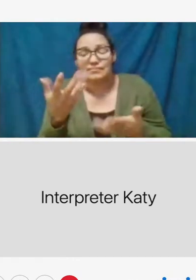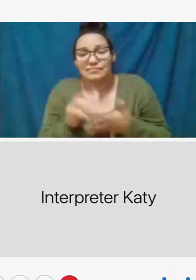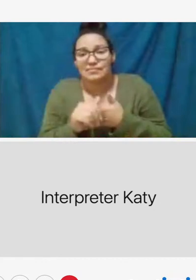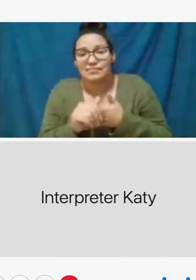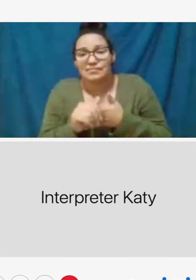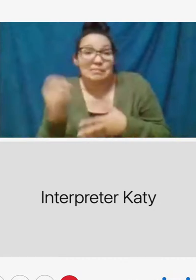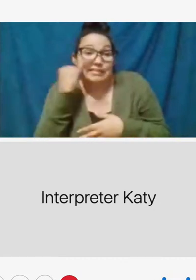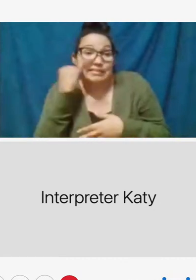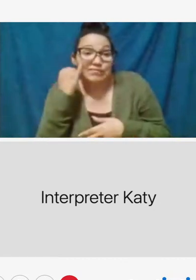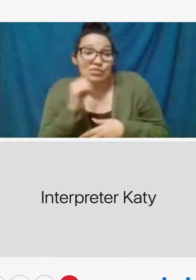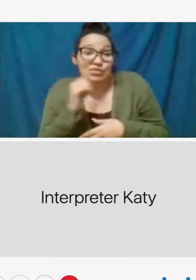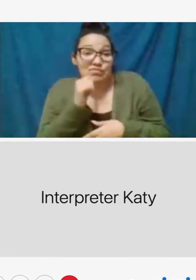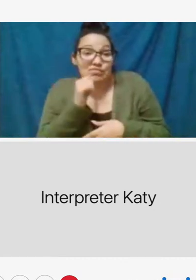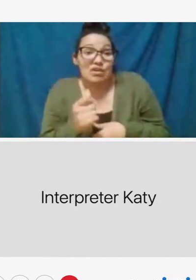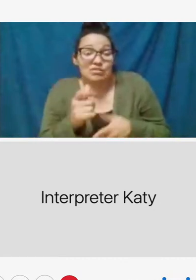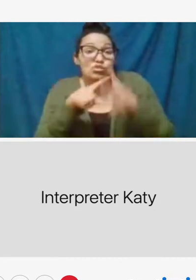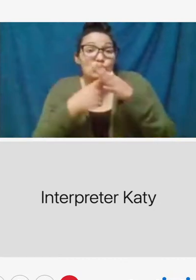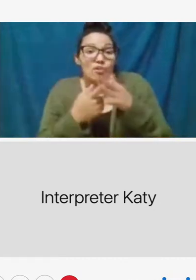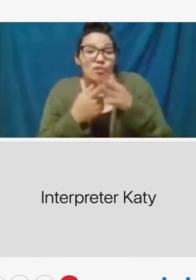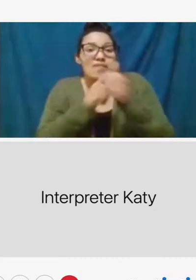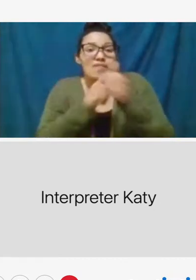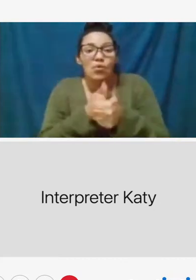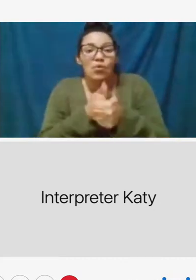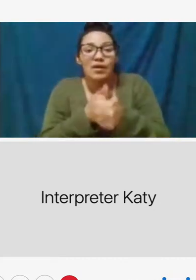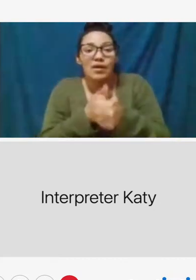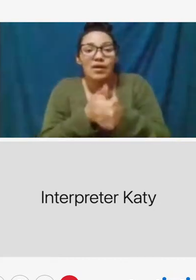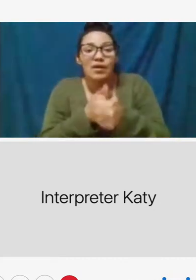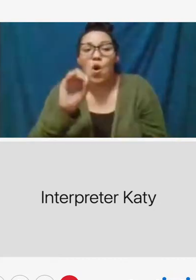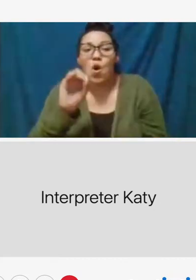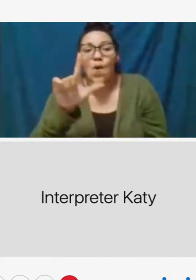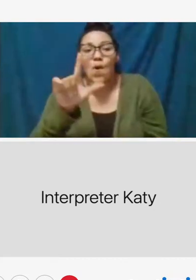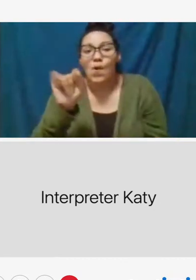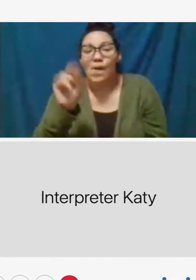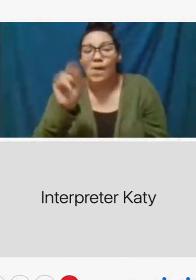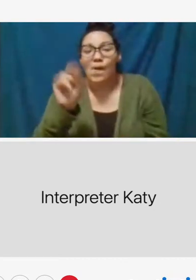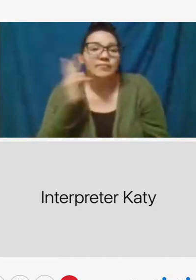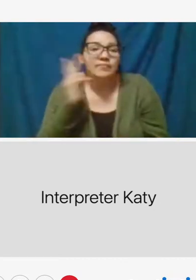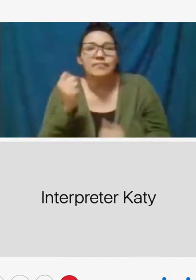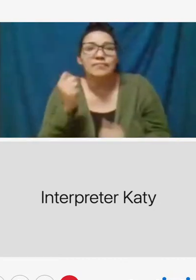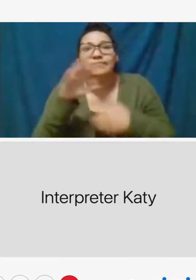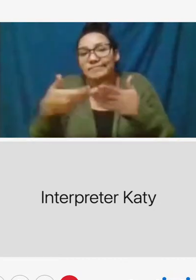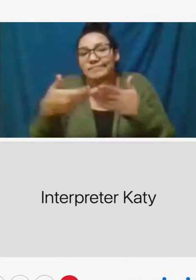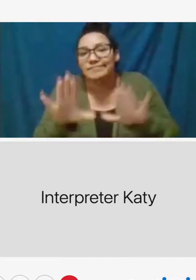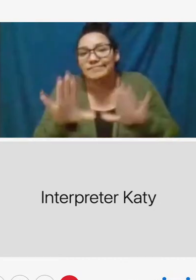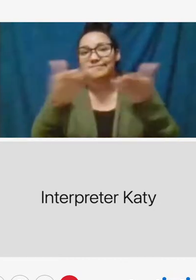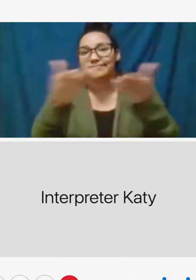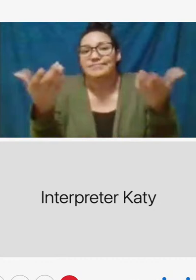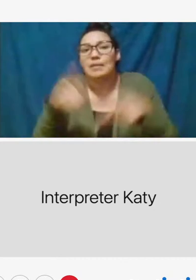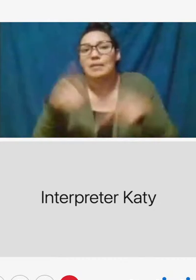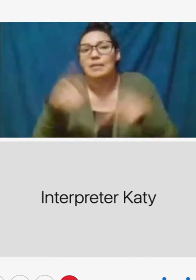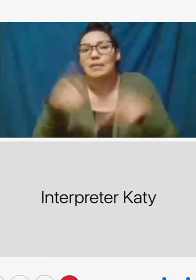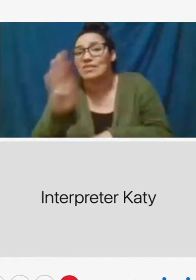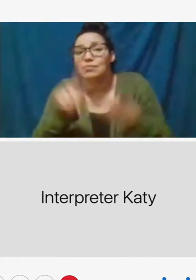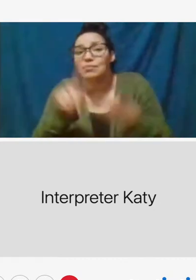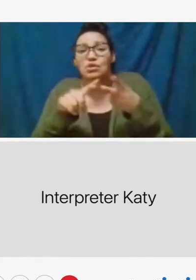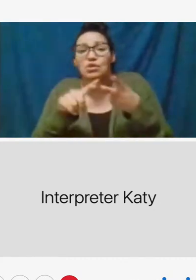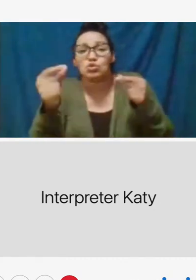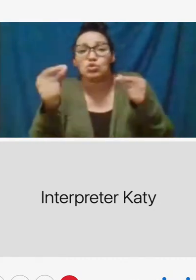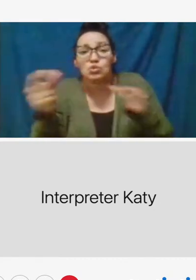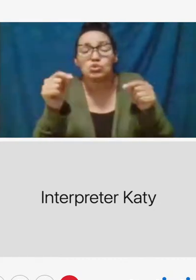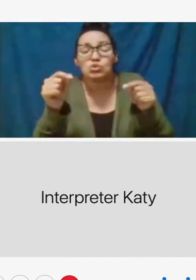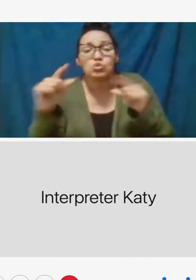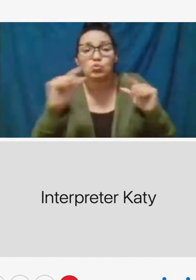Colton you see all the wonderful things that are happening on our on our Facebook Twitter uh Pages Instagram